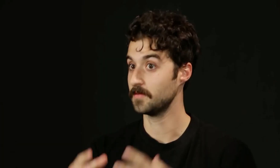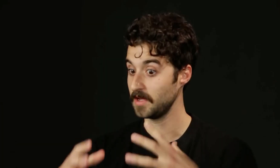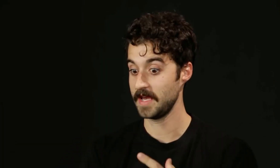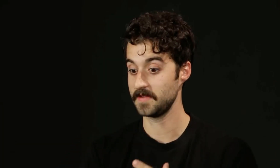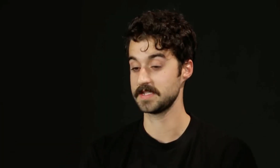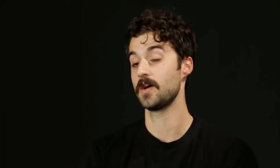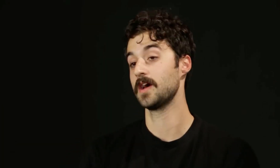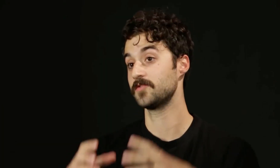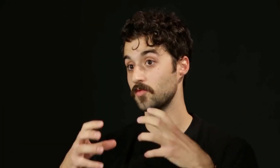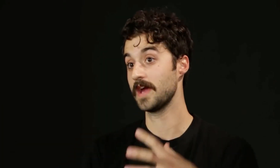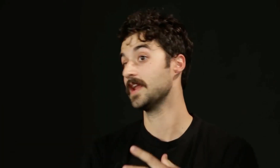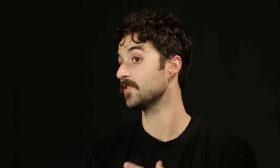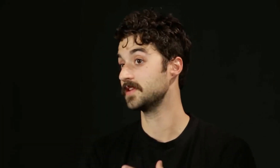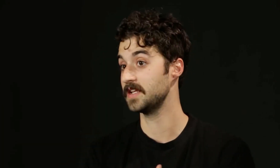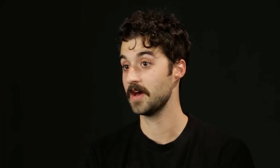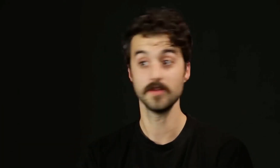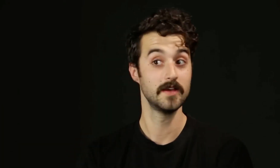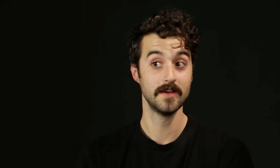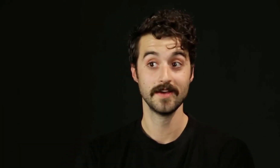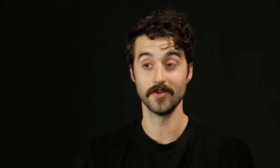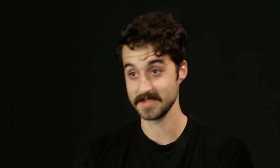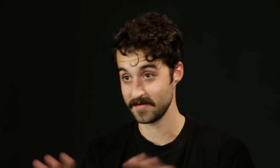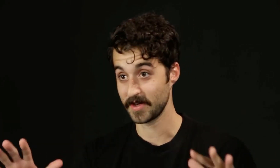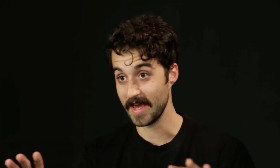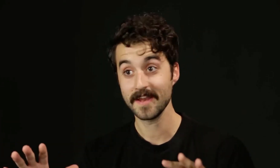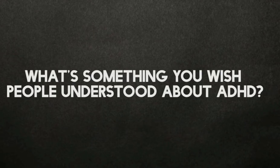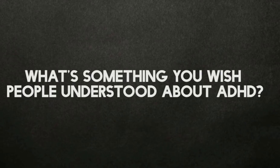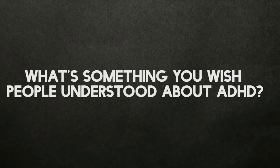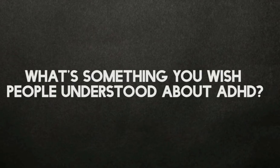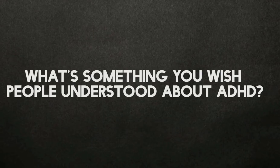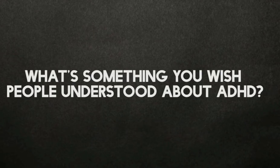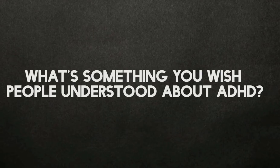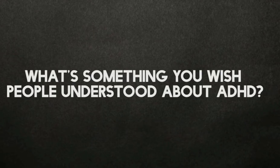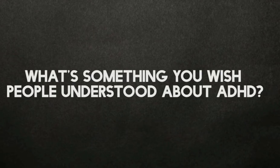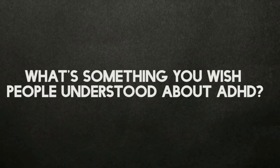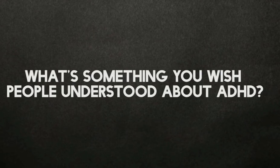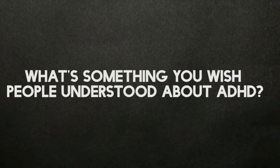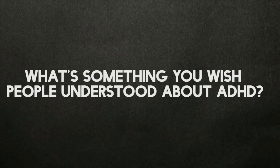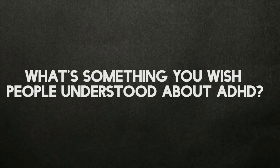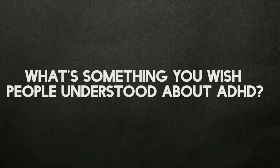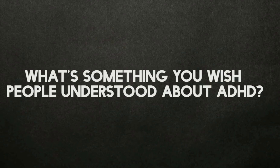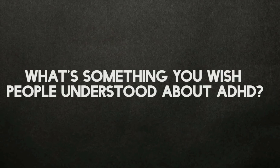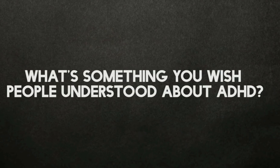process. I have to plan things out, I have to write everything down or else I forget.